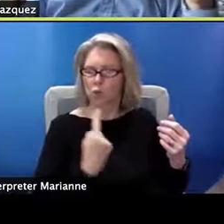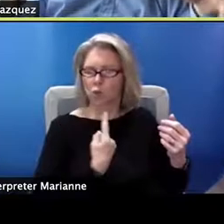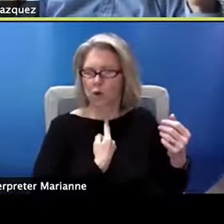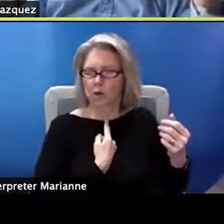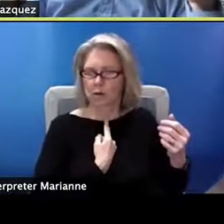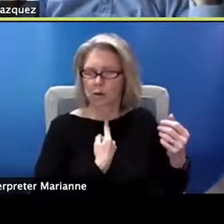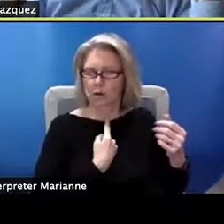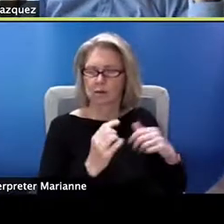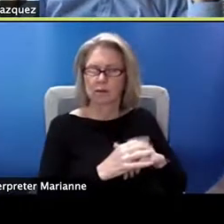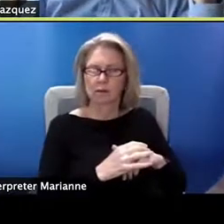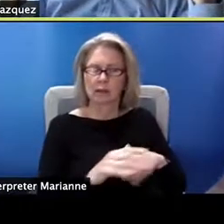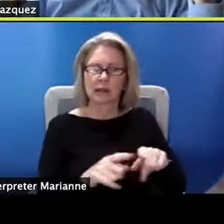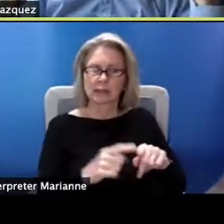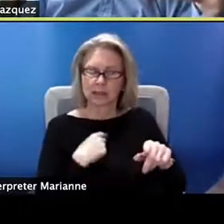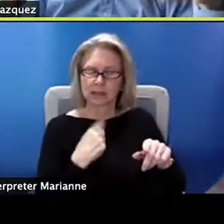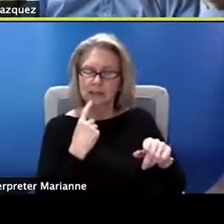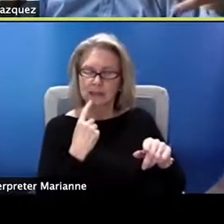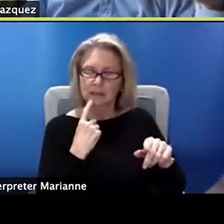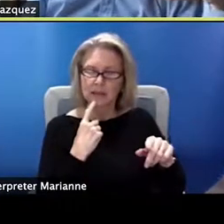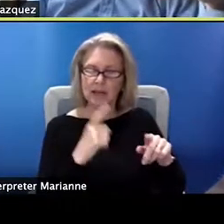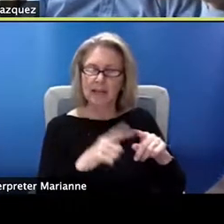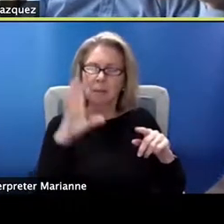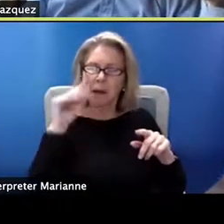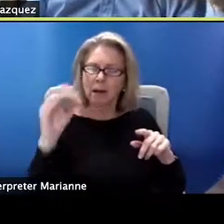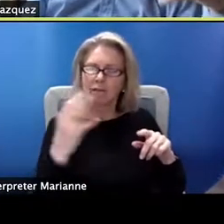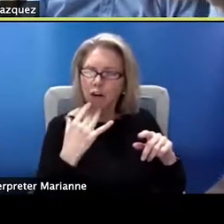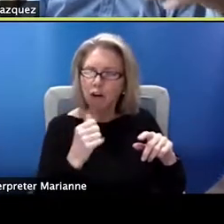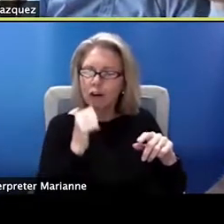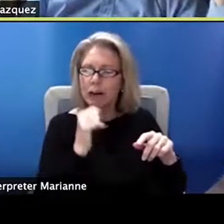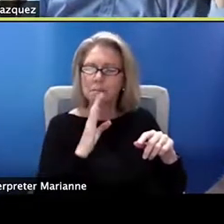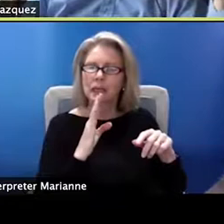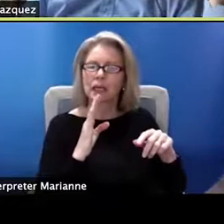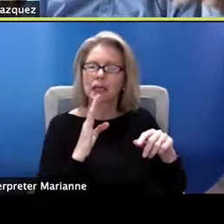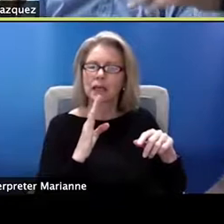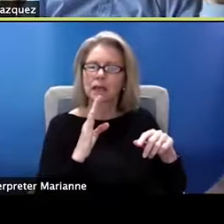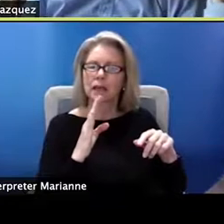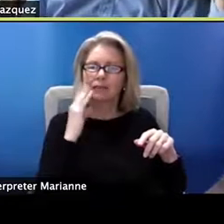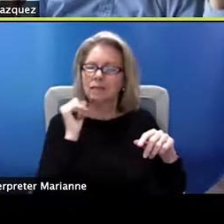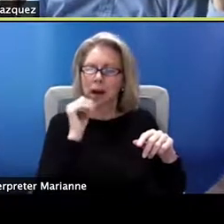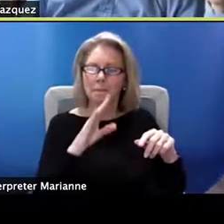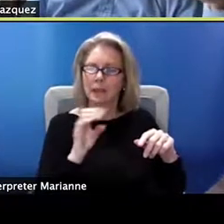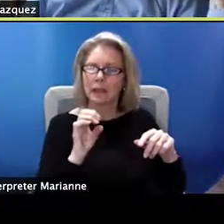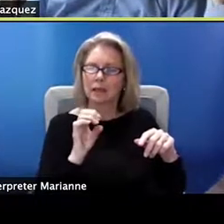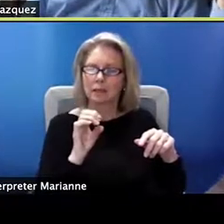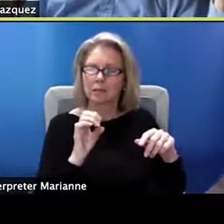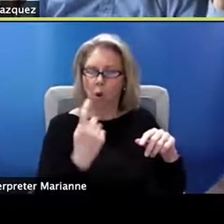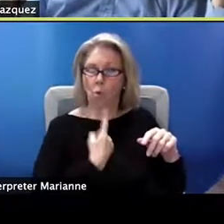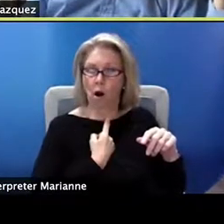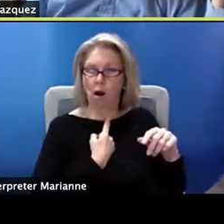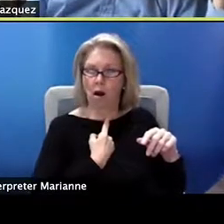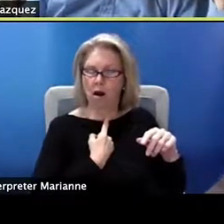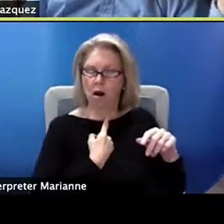And particularly, as I say, as a woman of color, this experience of not being one is very vivid, because you are